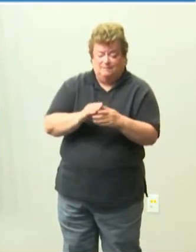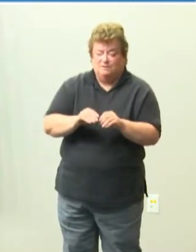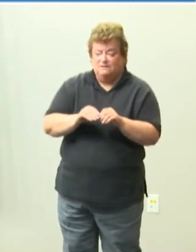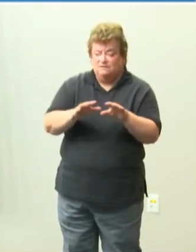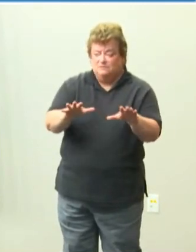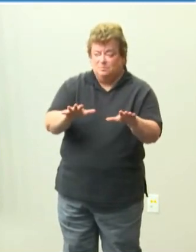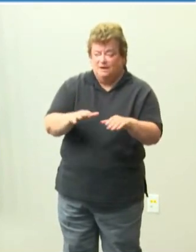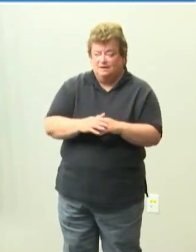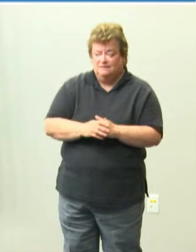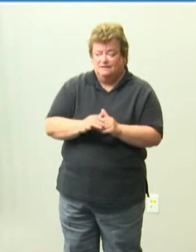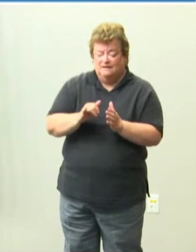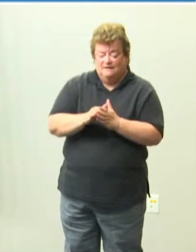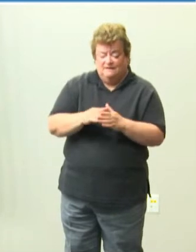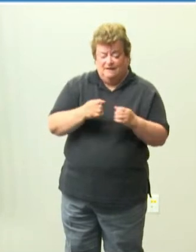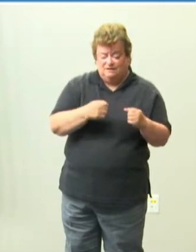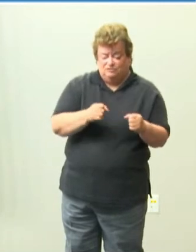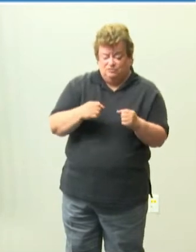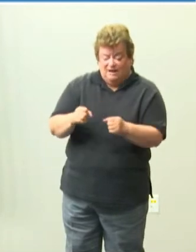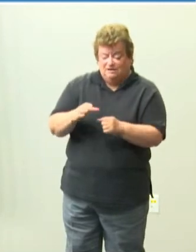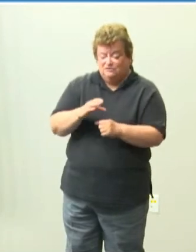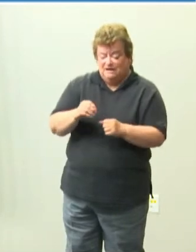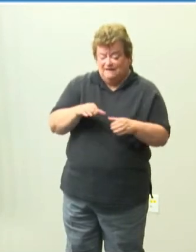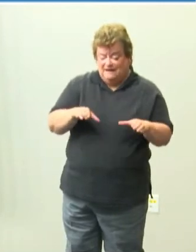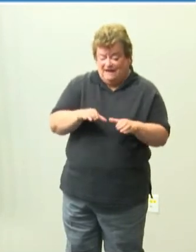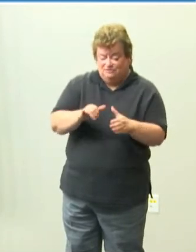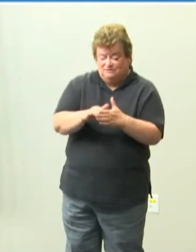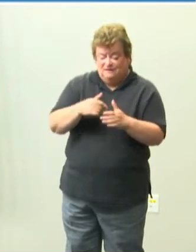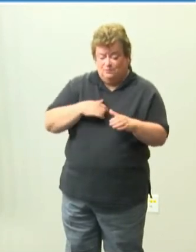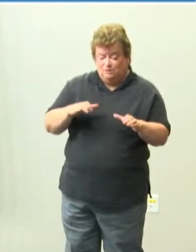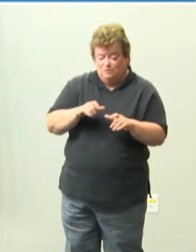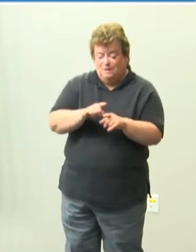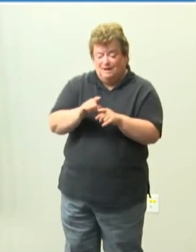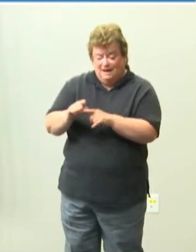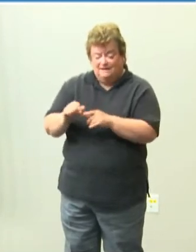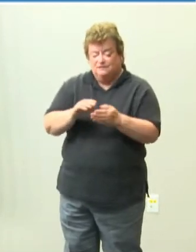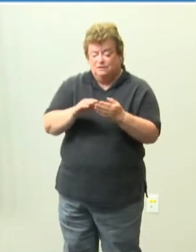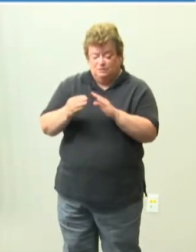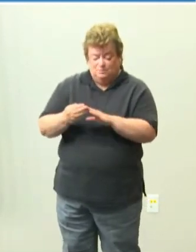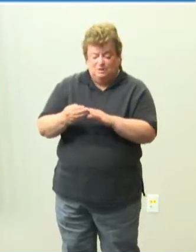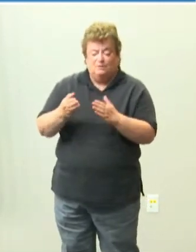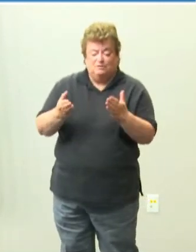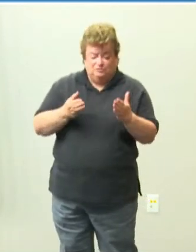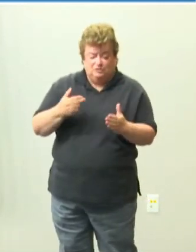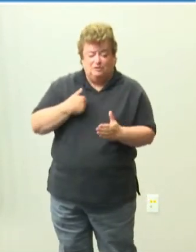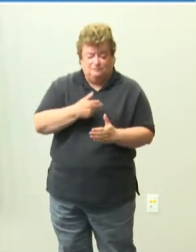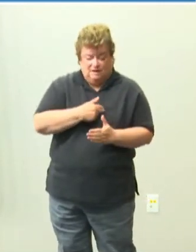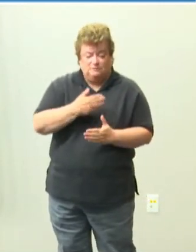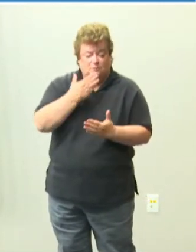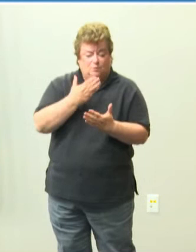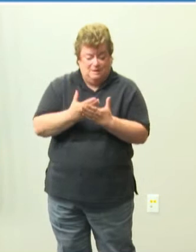This strategy, along with the actions we've taken together as a community, have served us well.